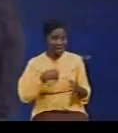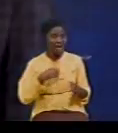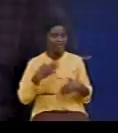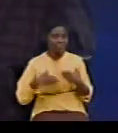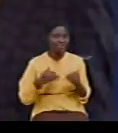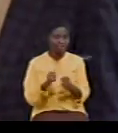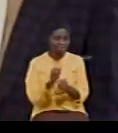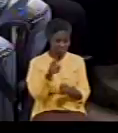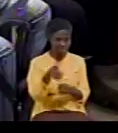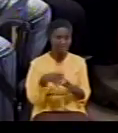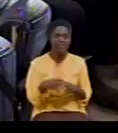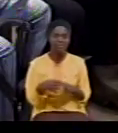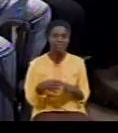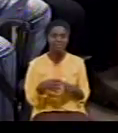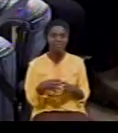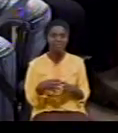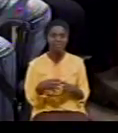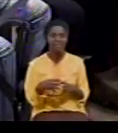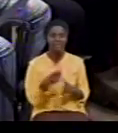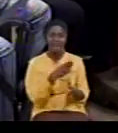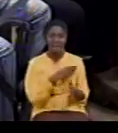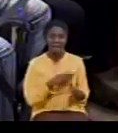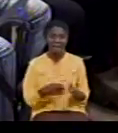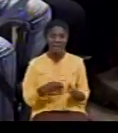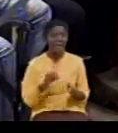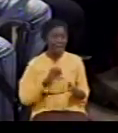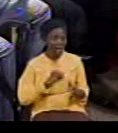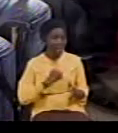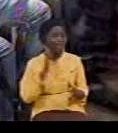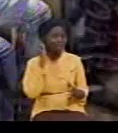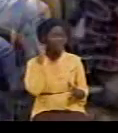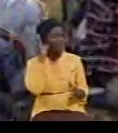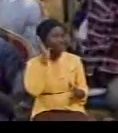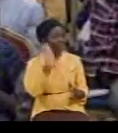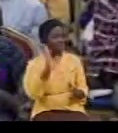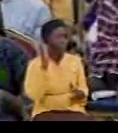you. I will hear your testimony.